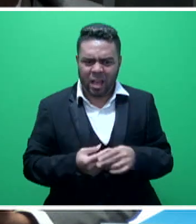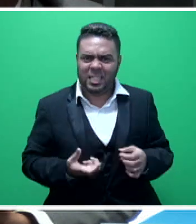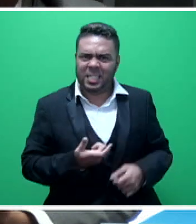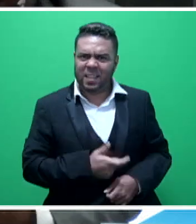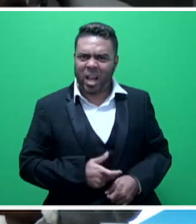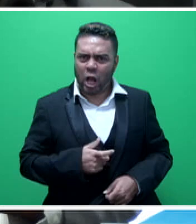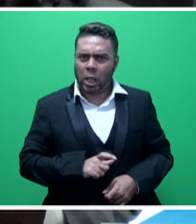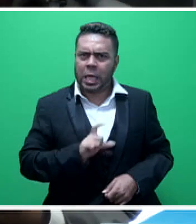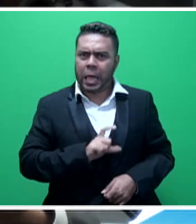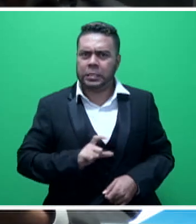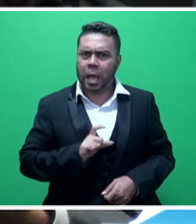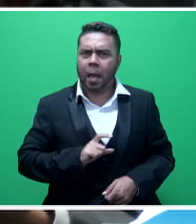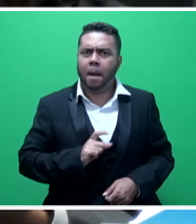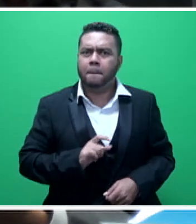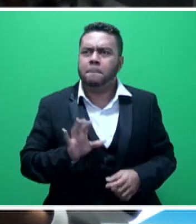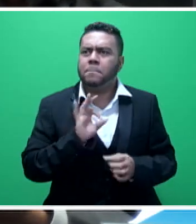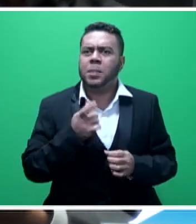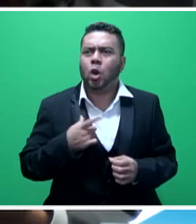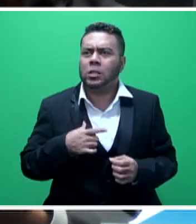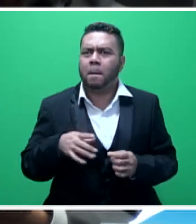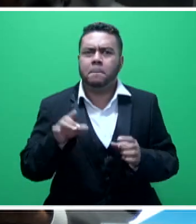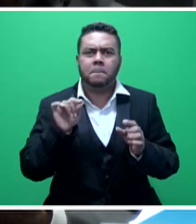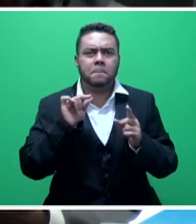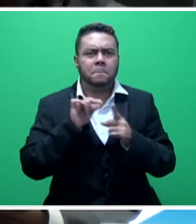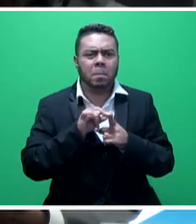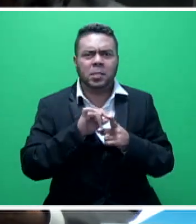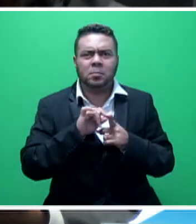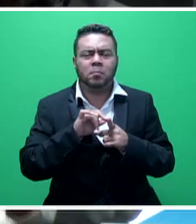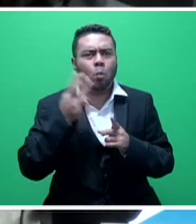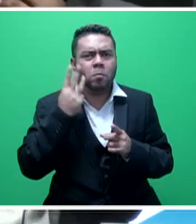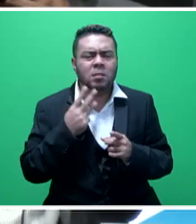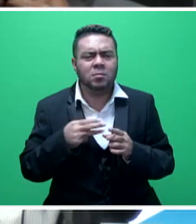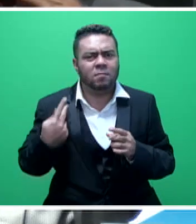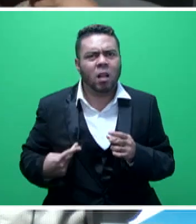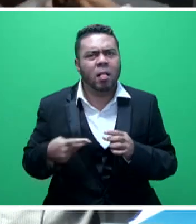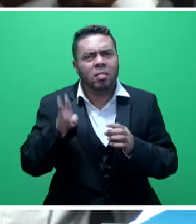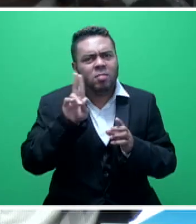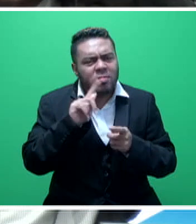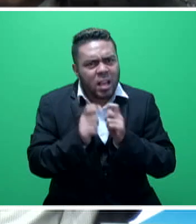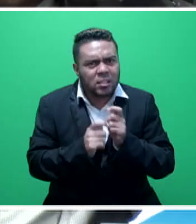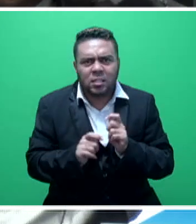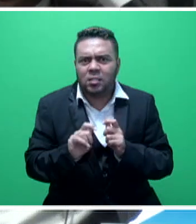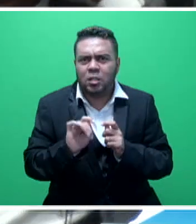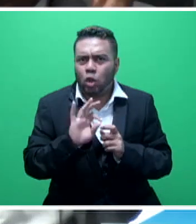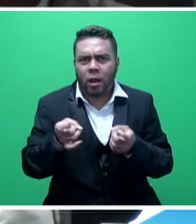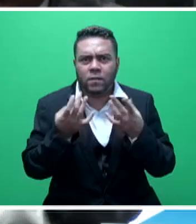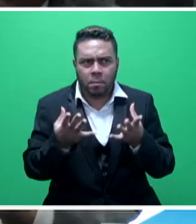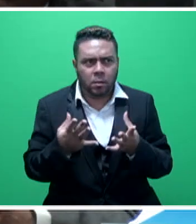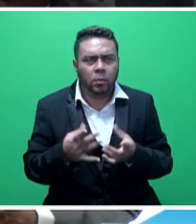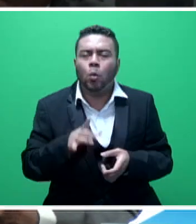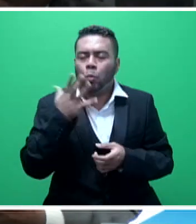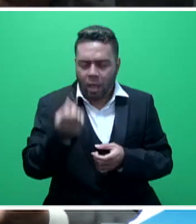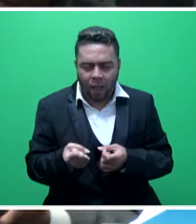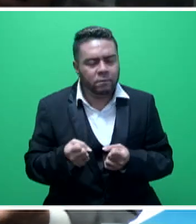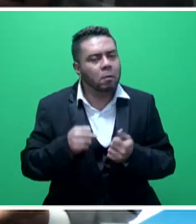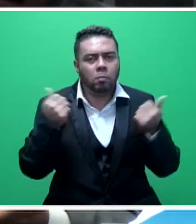cancer tests because of pap smears not being available. That again is a lie. it's misleading Parliament. We have several ways of